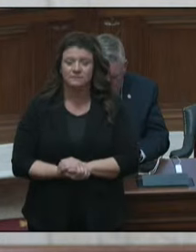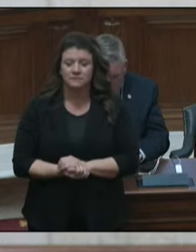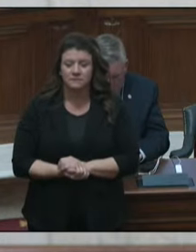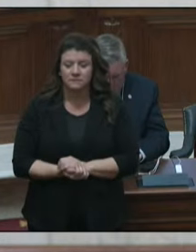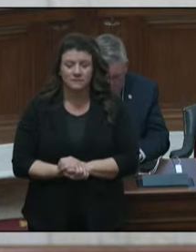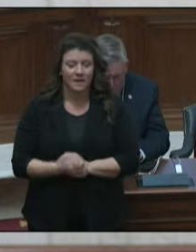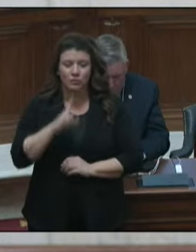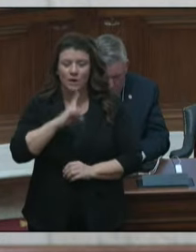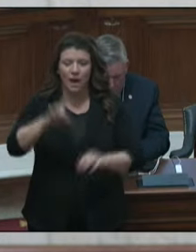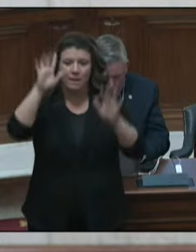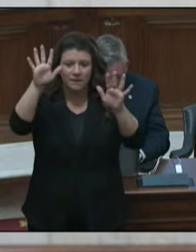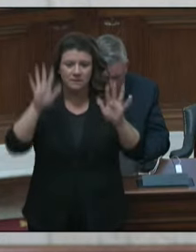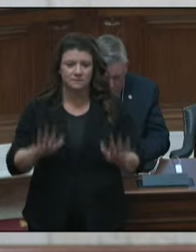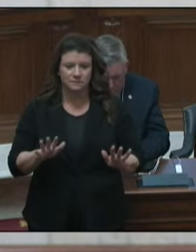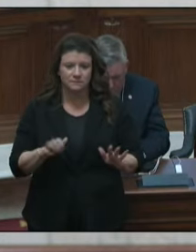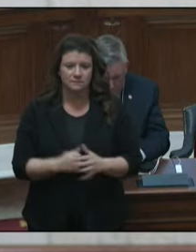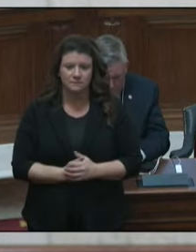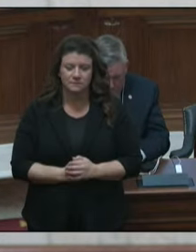It's unbelievable.